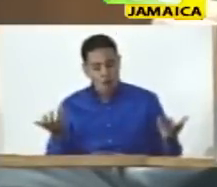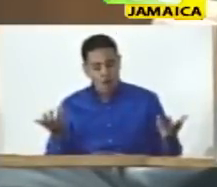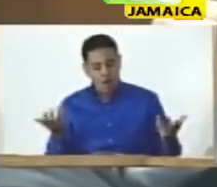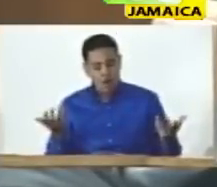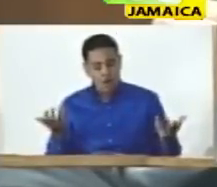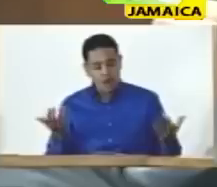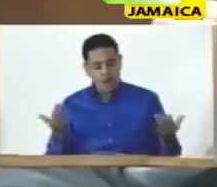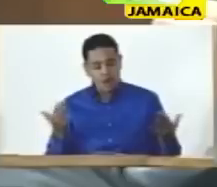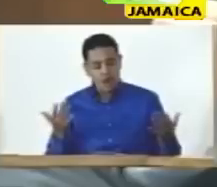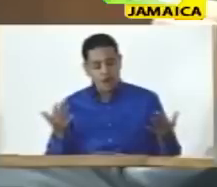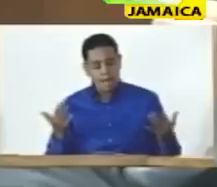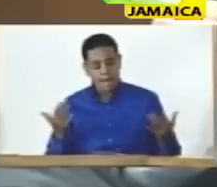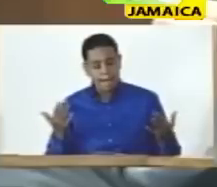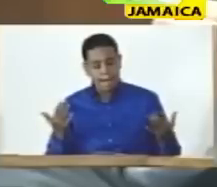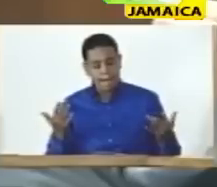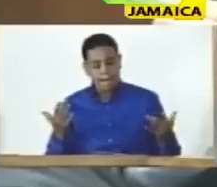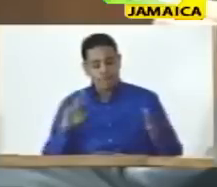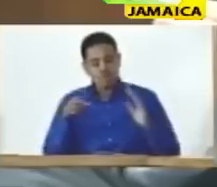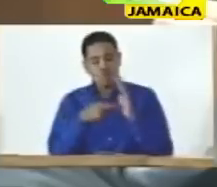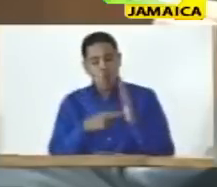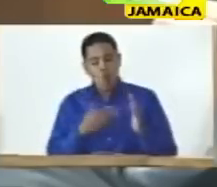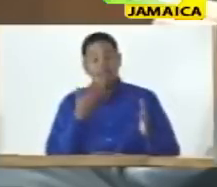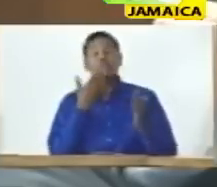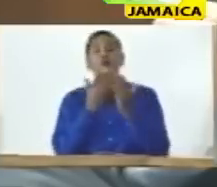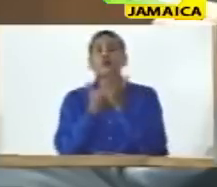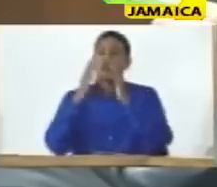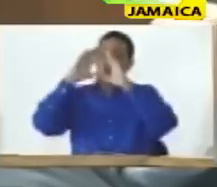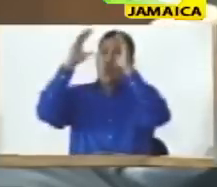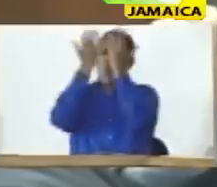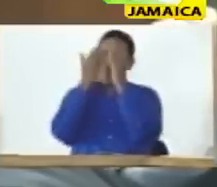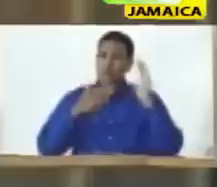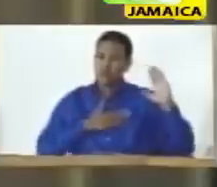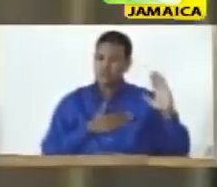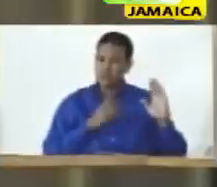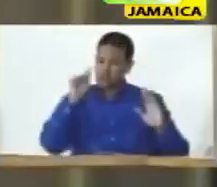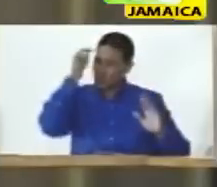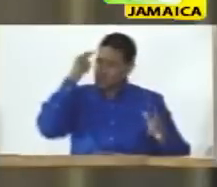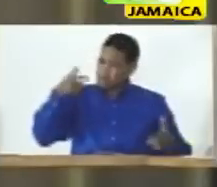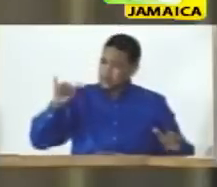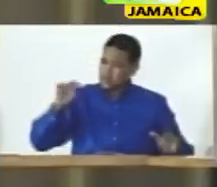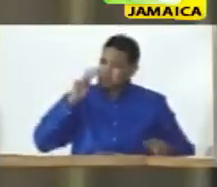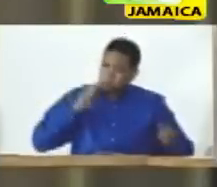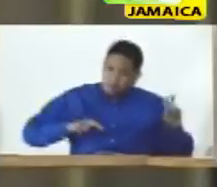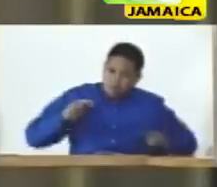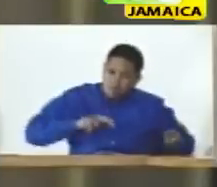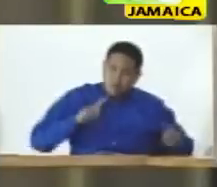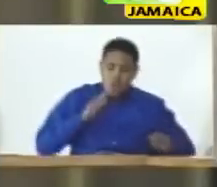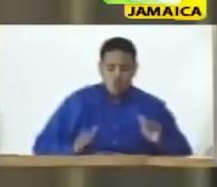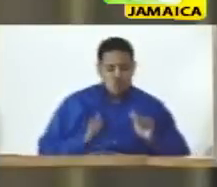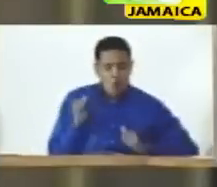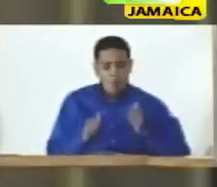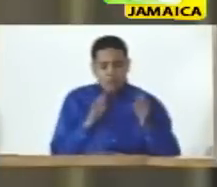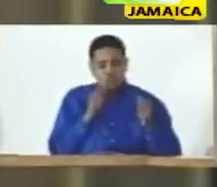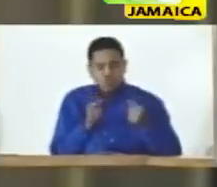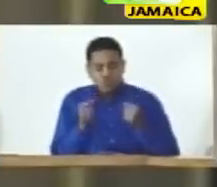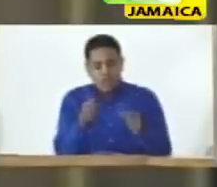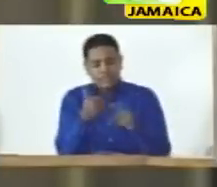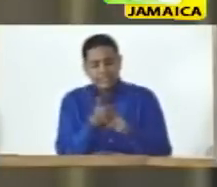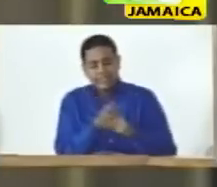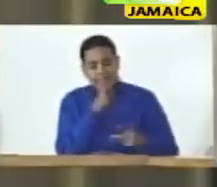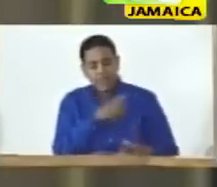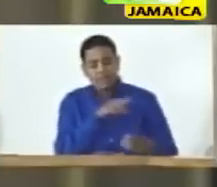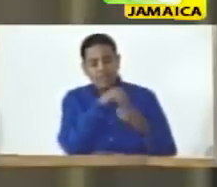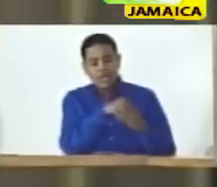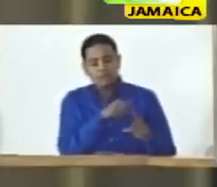good global citizen. The government will continue to pursue a robust strategy of engagement